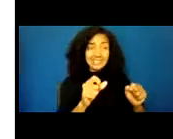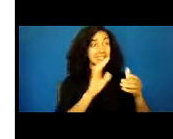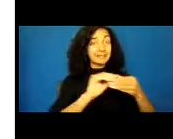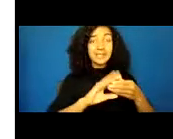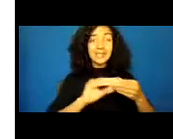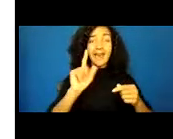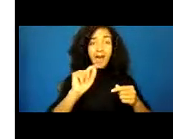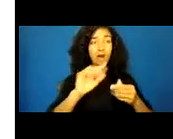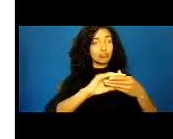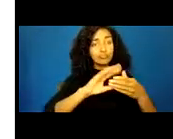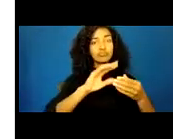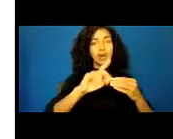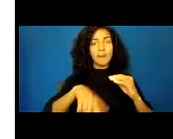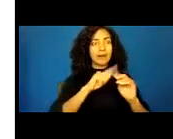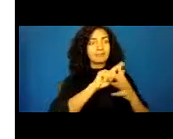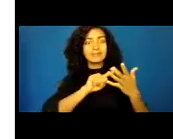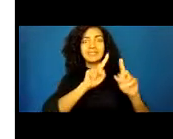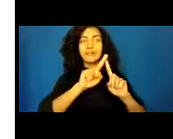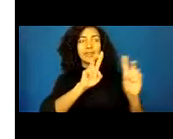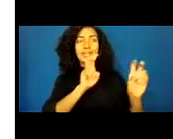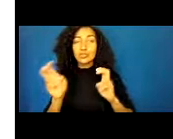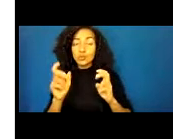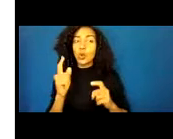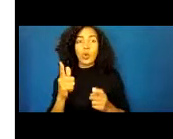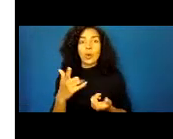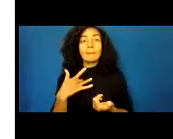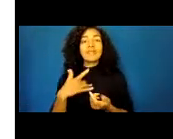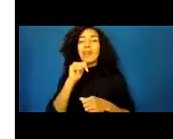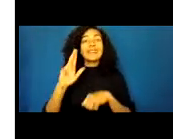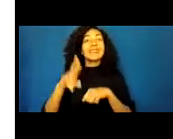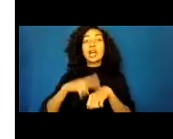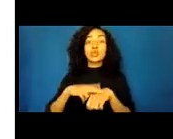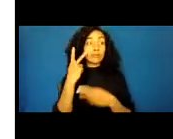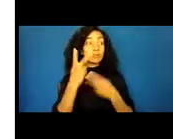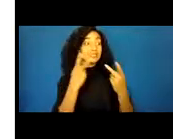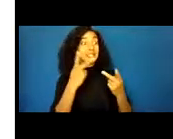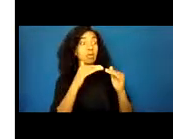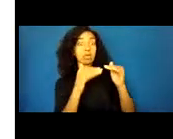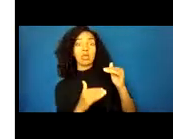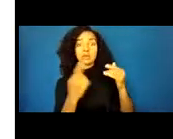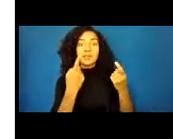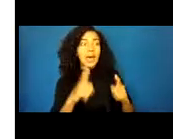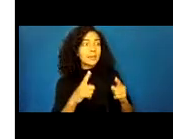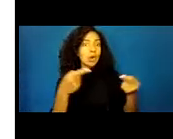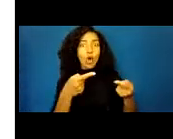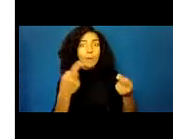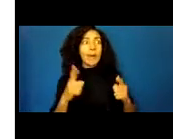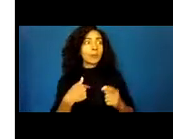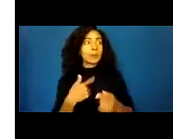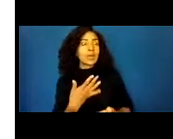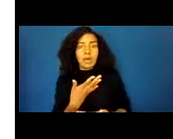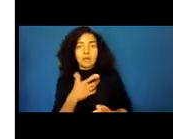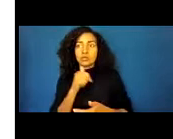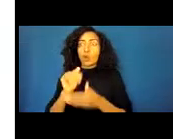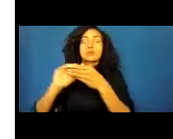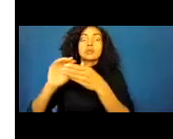for us to speak out against the injustices that are happening and when our people are harmed. And so how do we begin to do that when